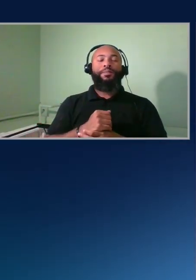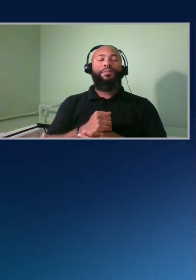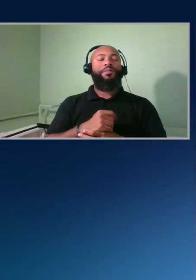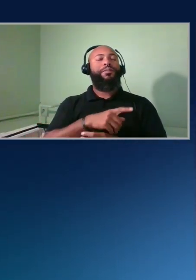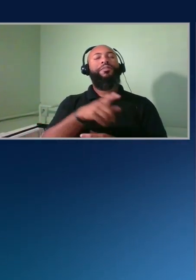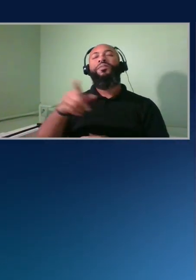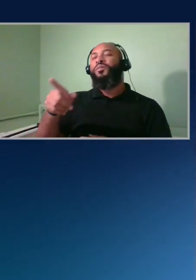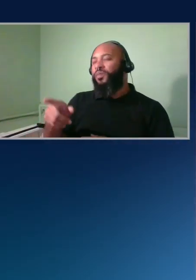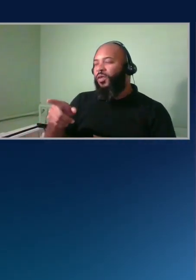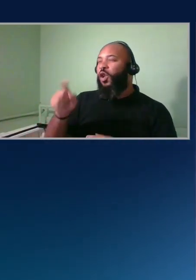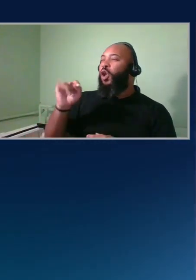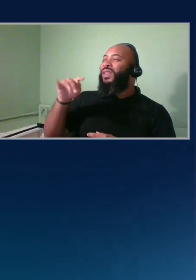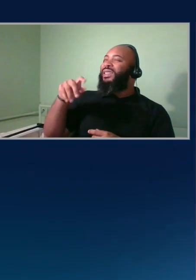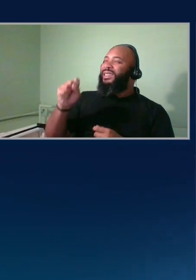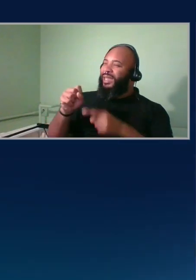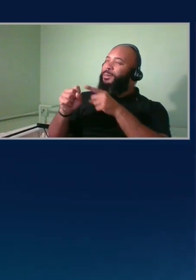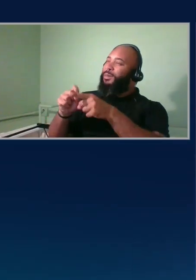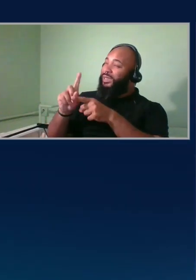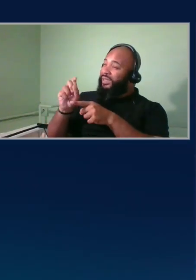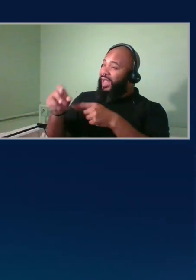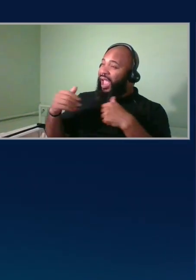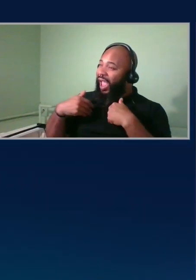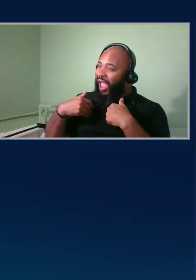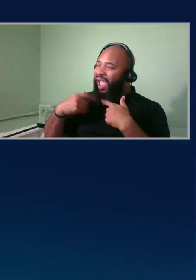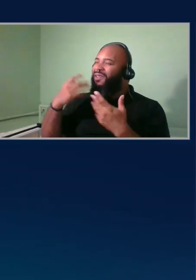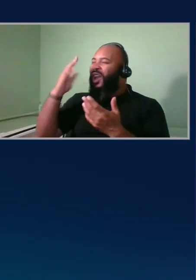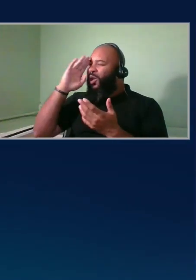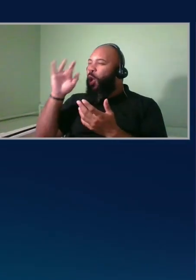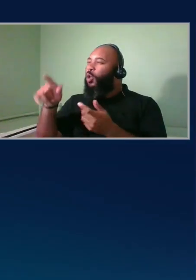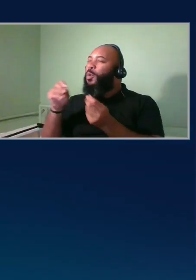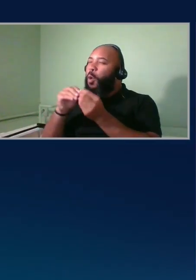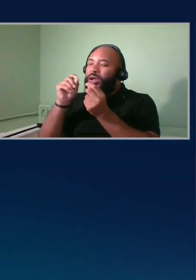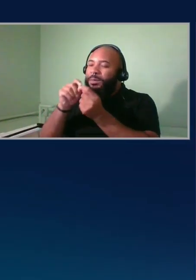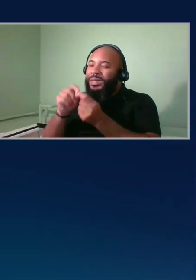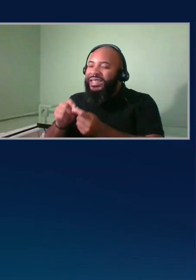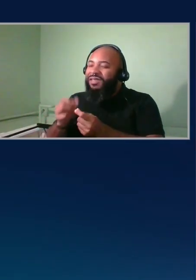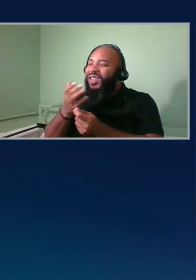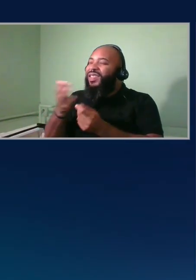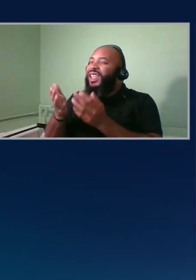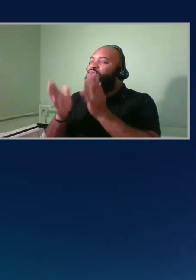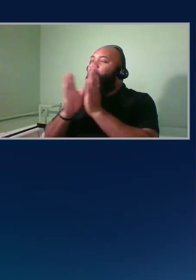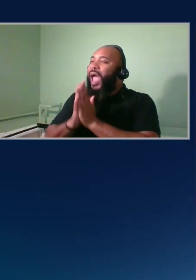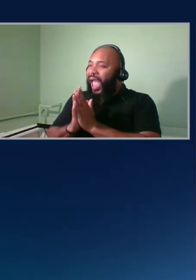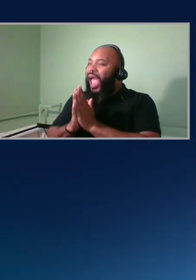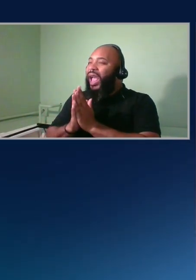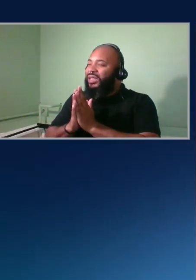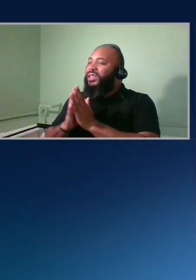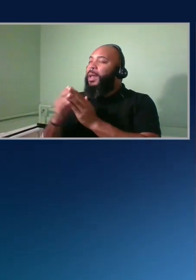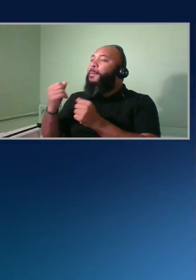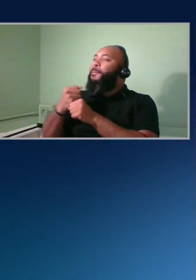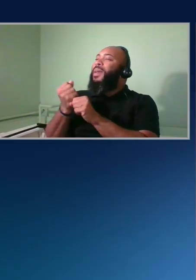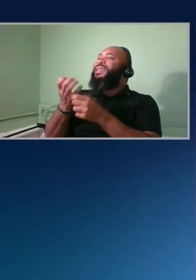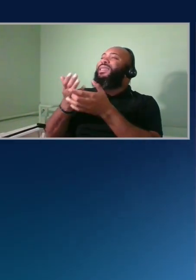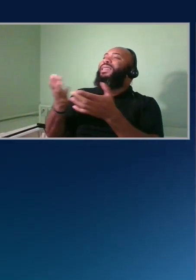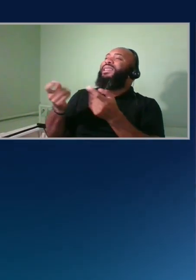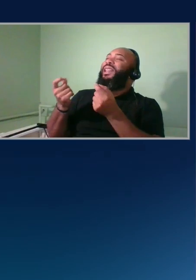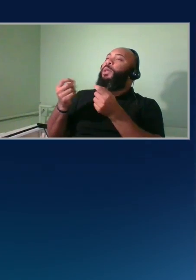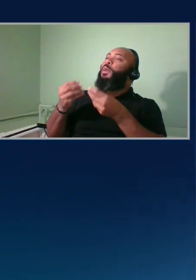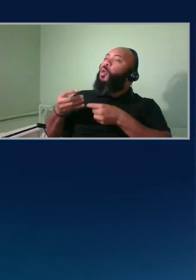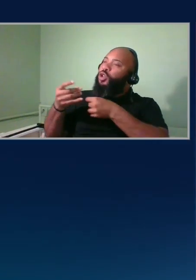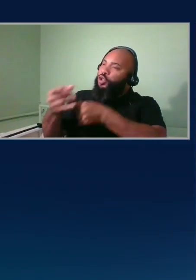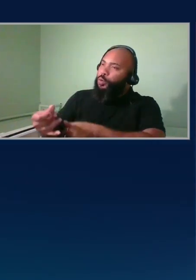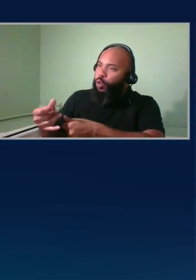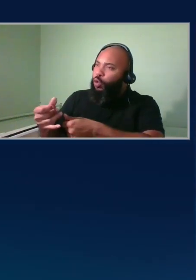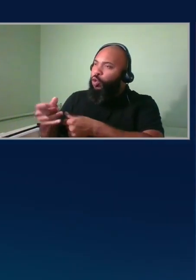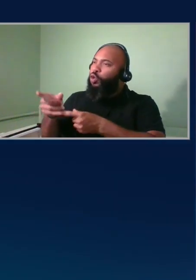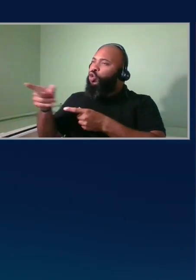like I found, the more specific you are, the things that you're asking it makes things move more smoothly. Do